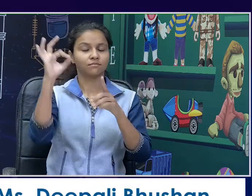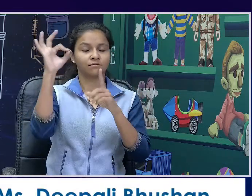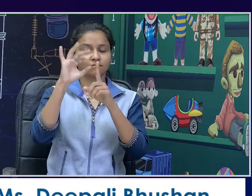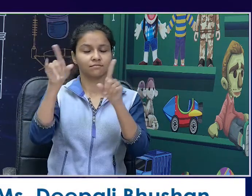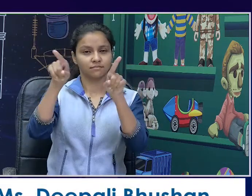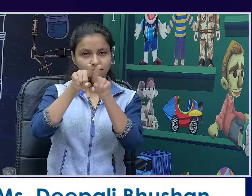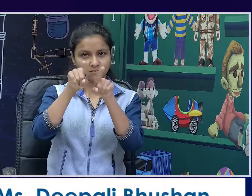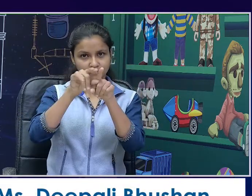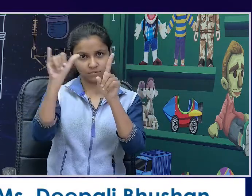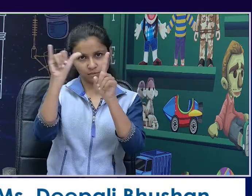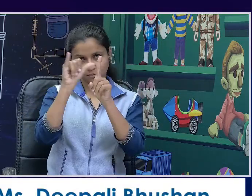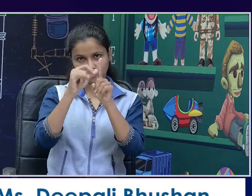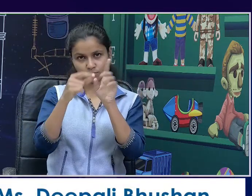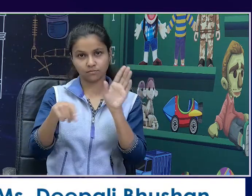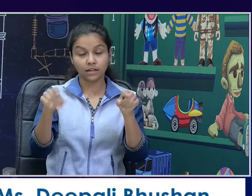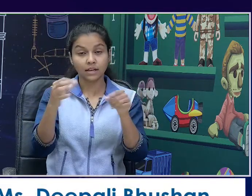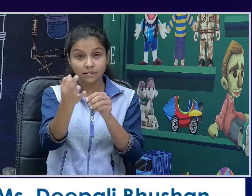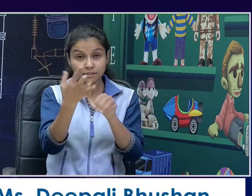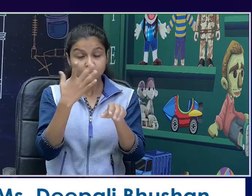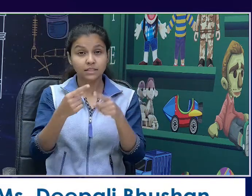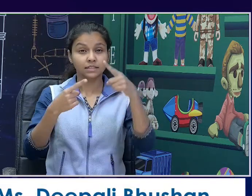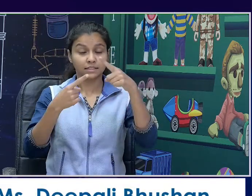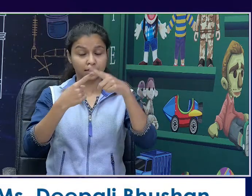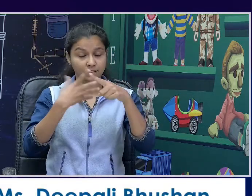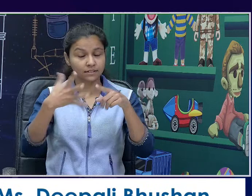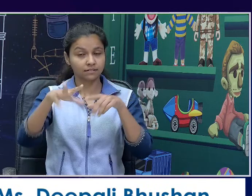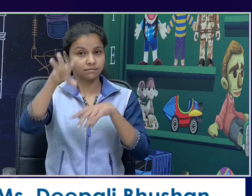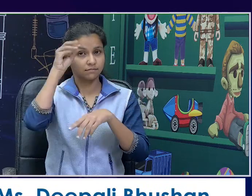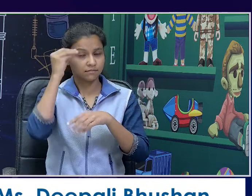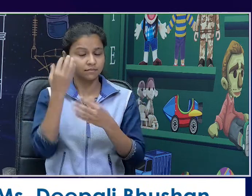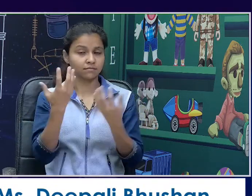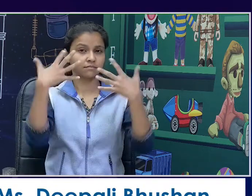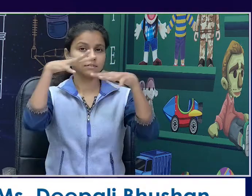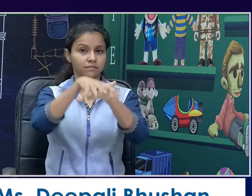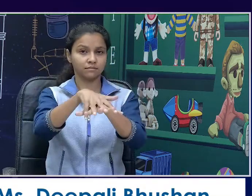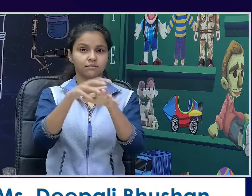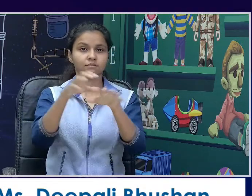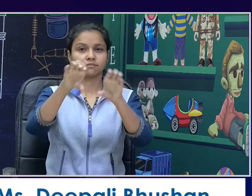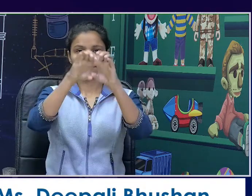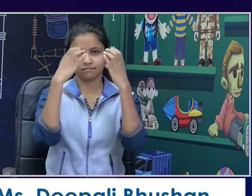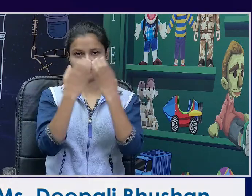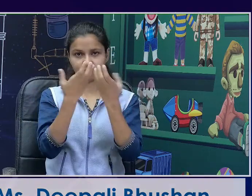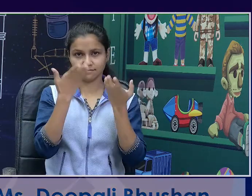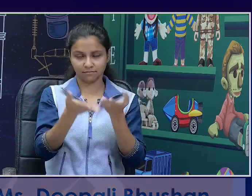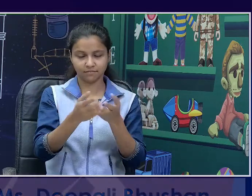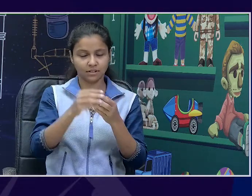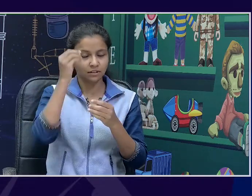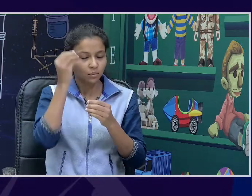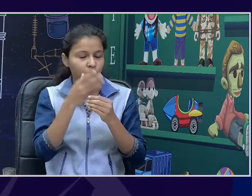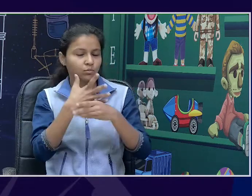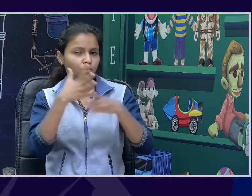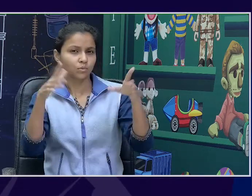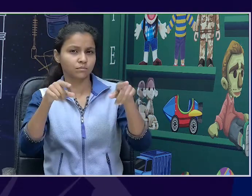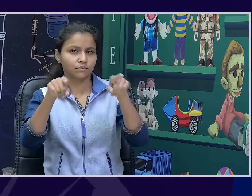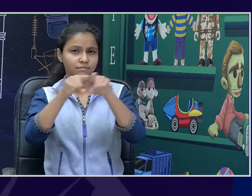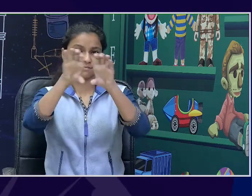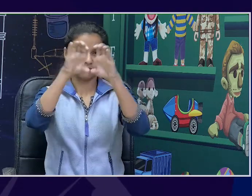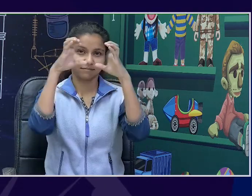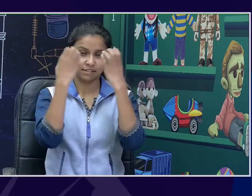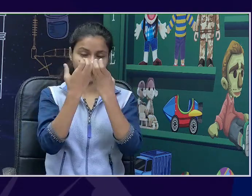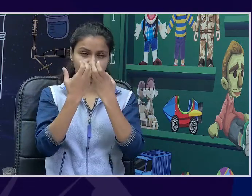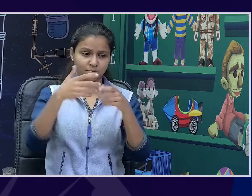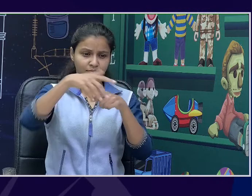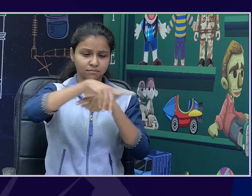special session of teaching learning interventions for inclusive classroom, where we try to enhance our knowledge towards inclusive classroom